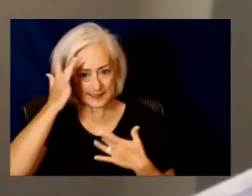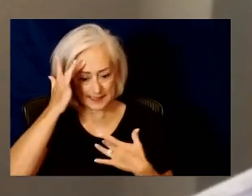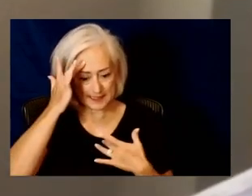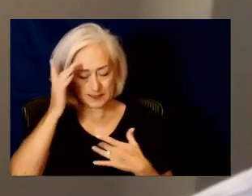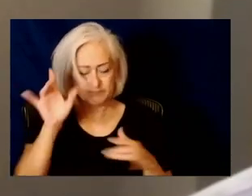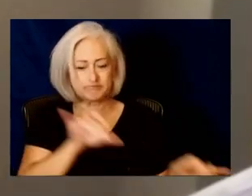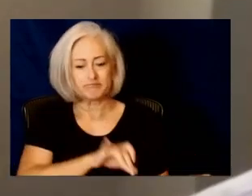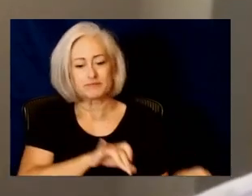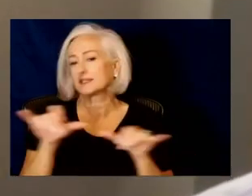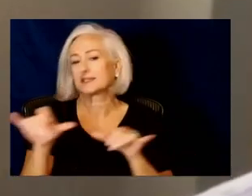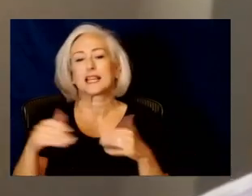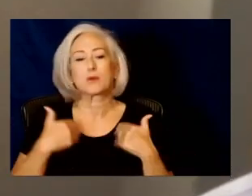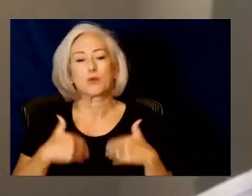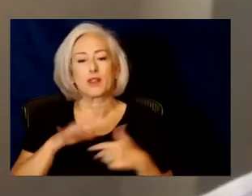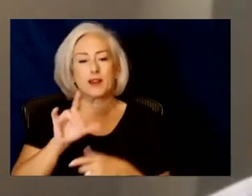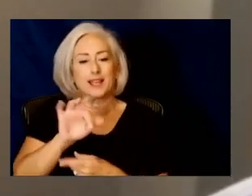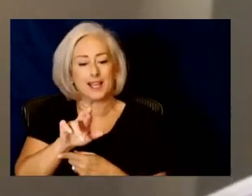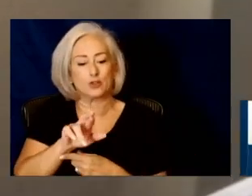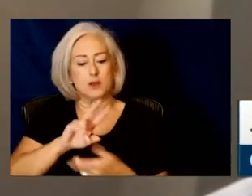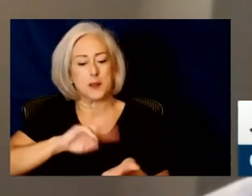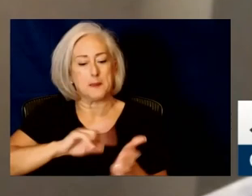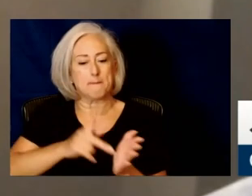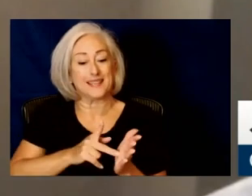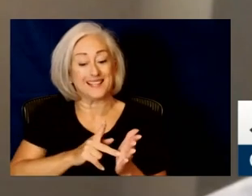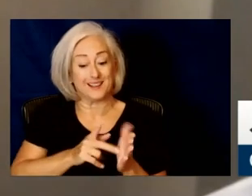very personalized.